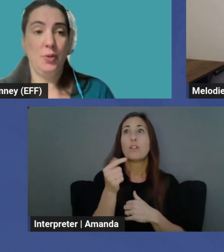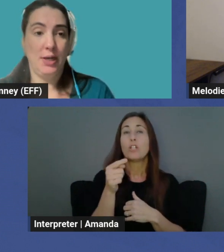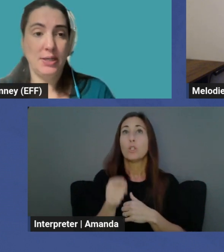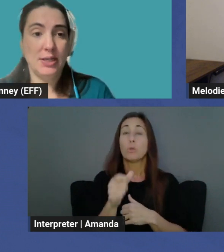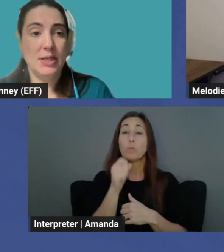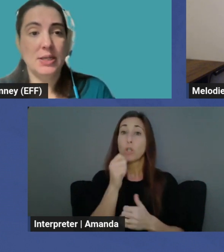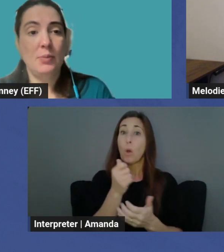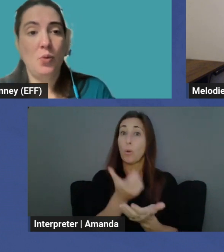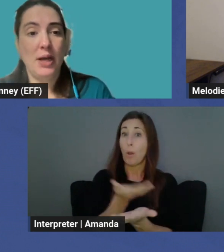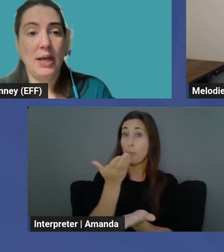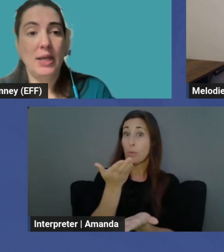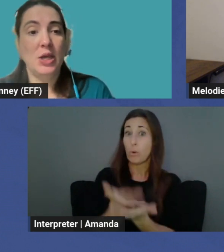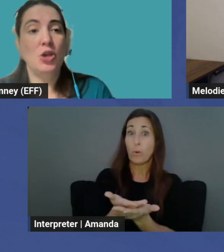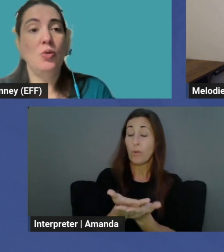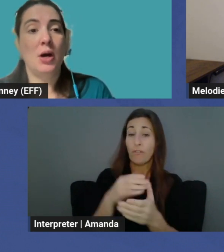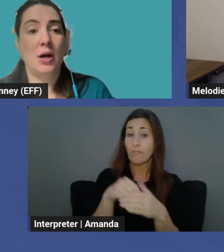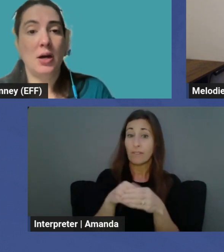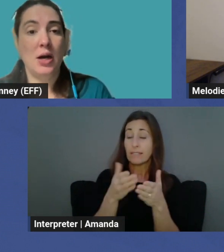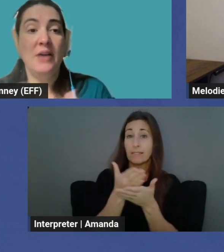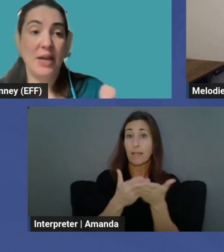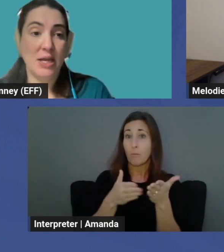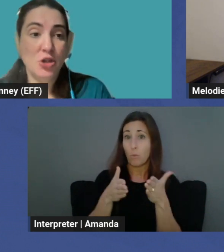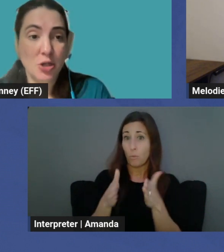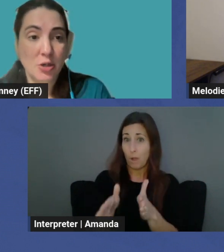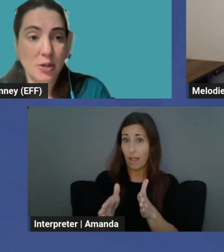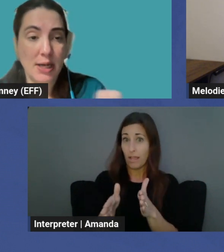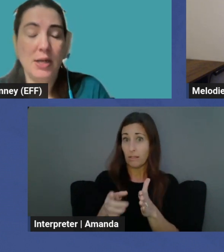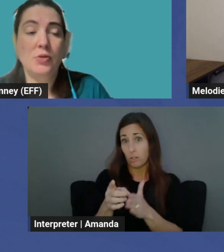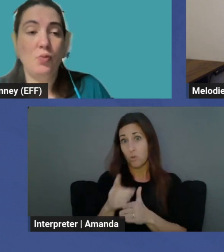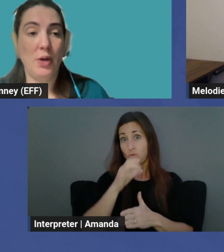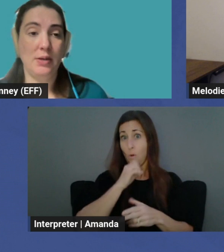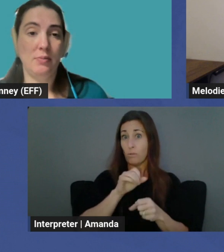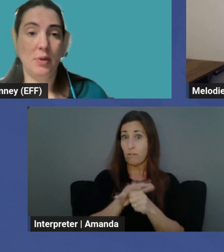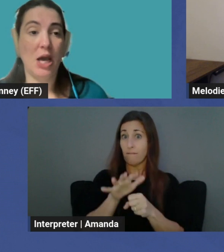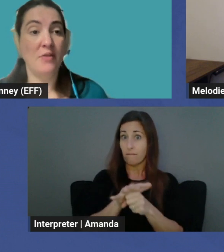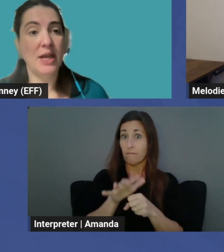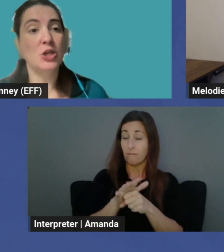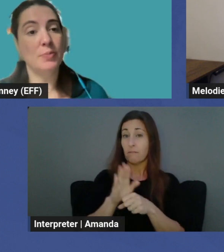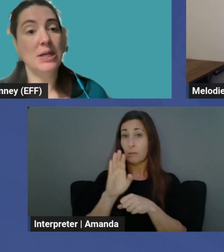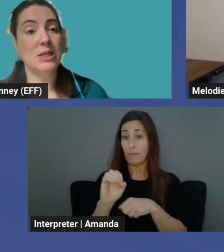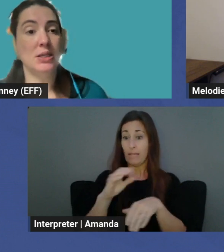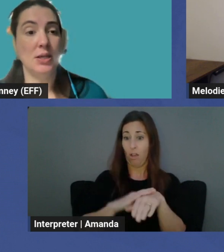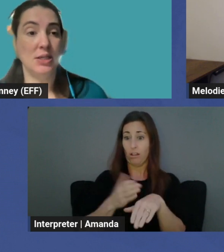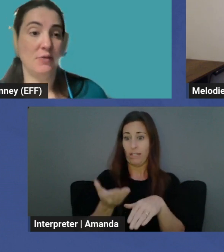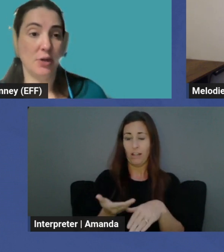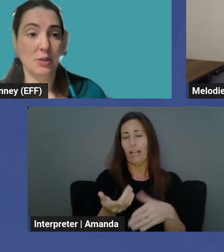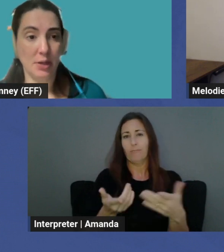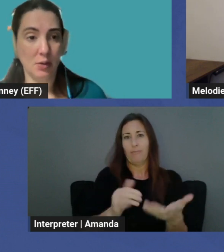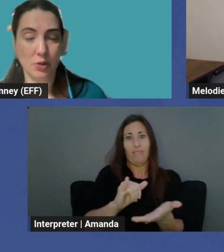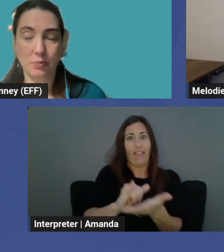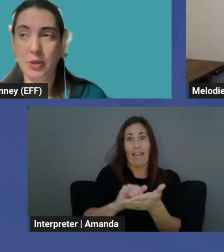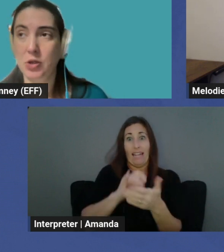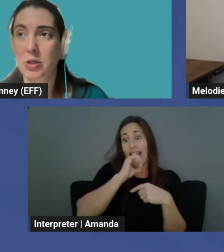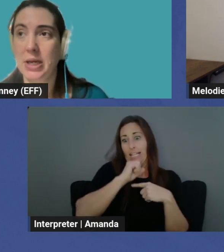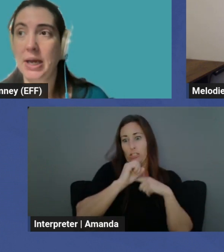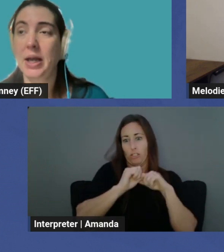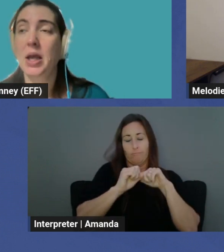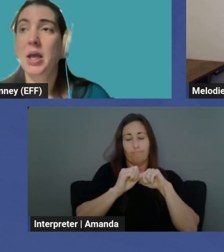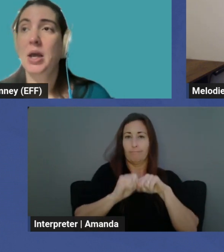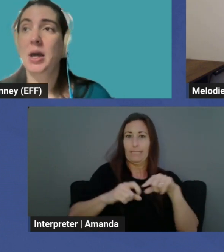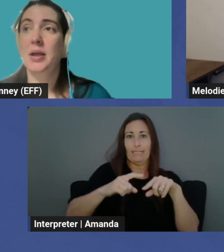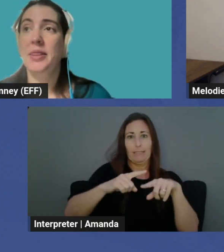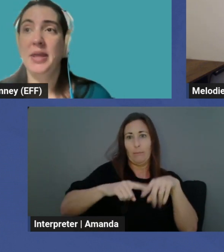prove to us in some way that you are of age, and what of age means is different depending on what bill you're looking